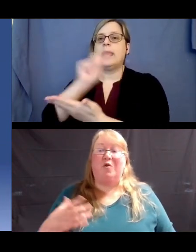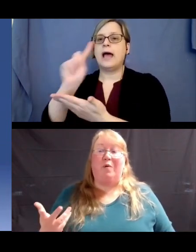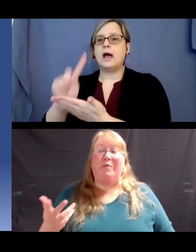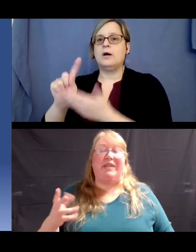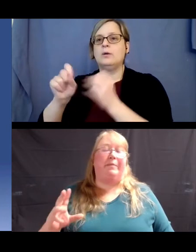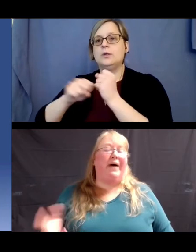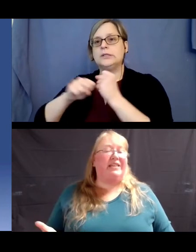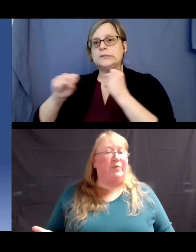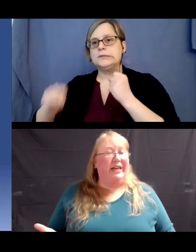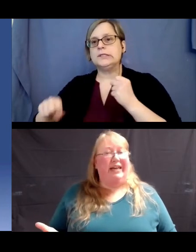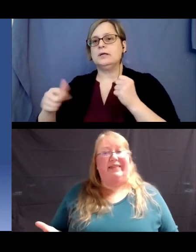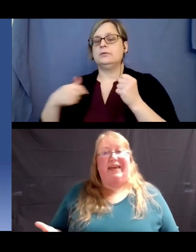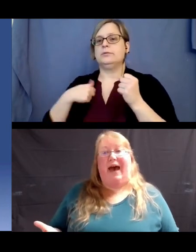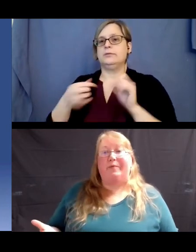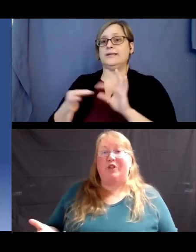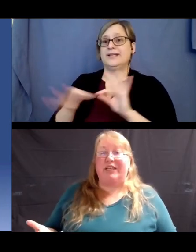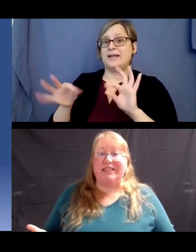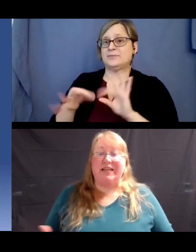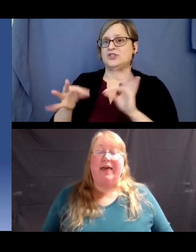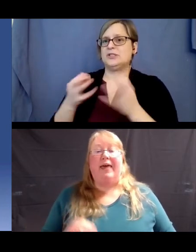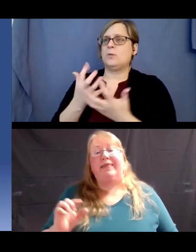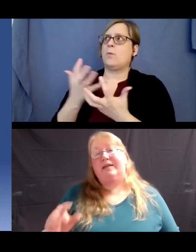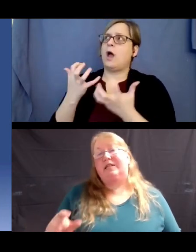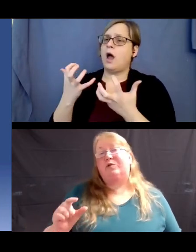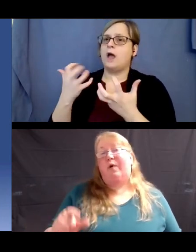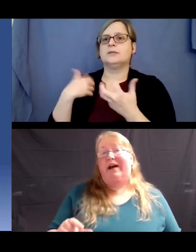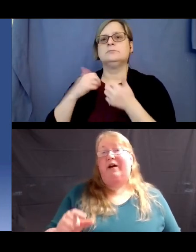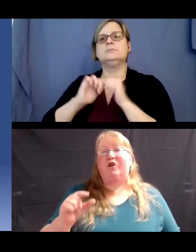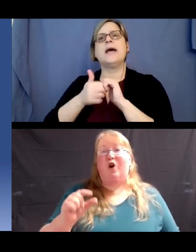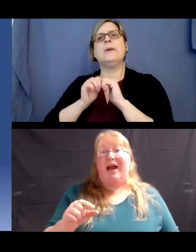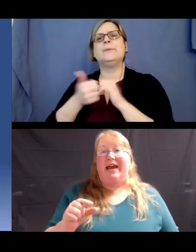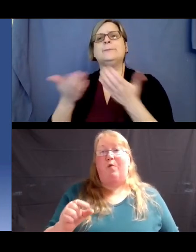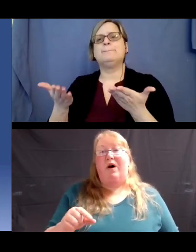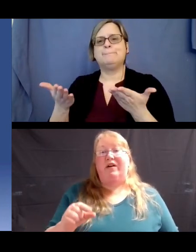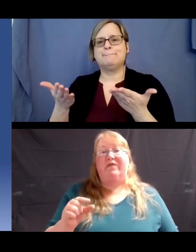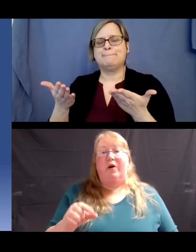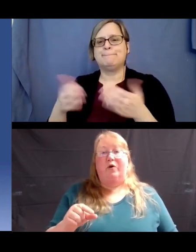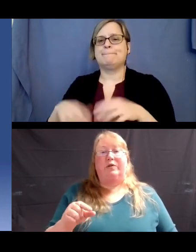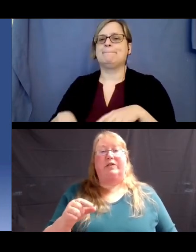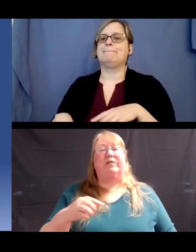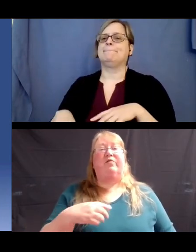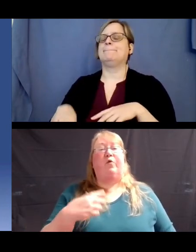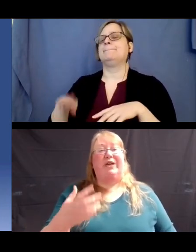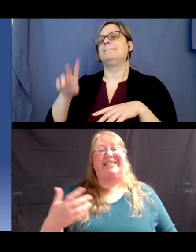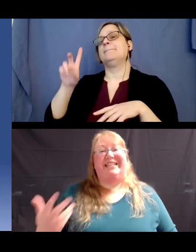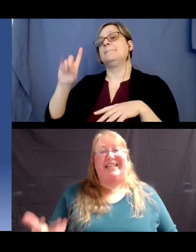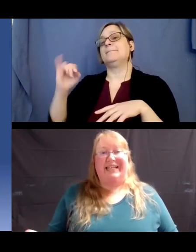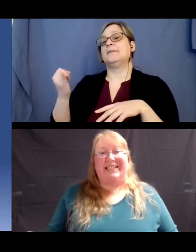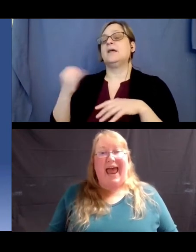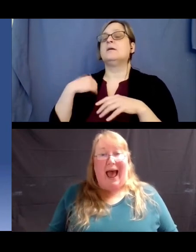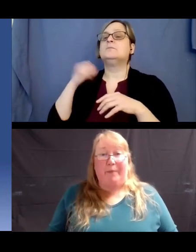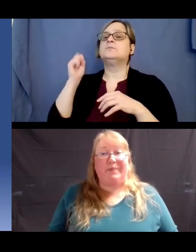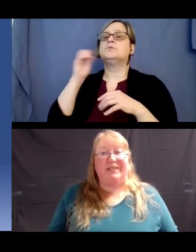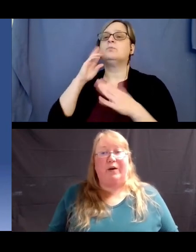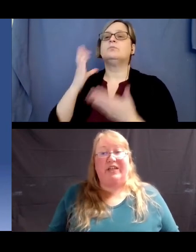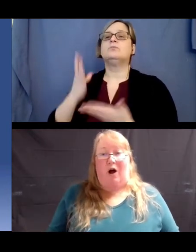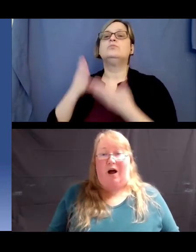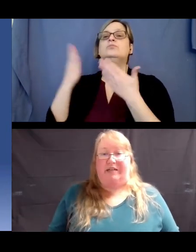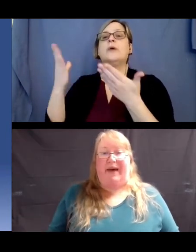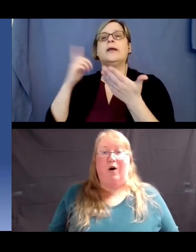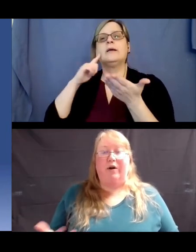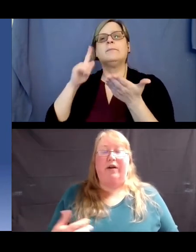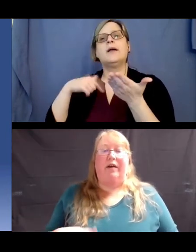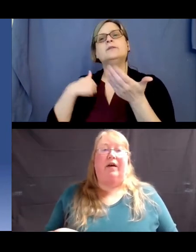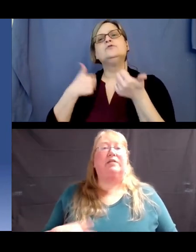So what would be the best way to get the captions? This is where trying one of those voice-to-text apps that we